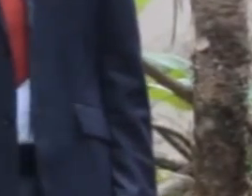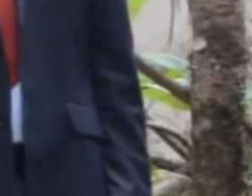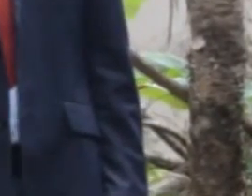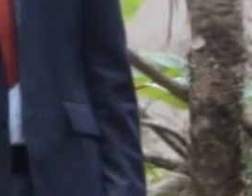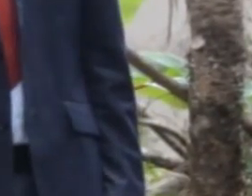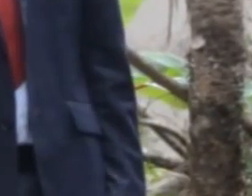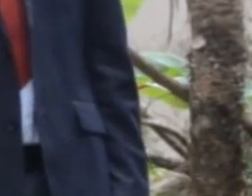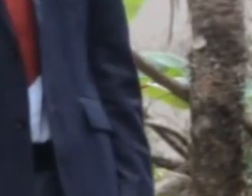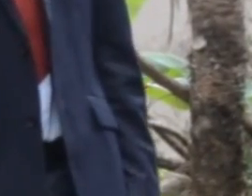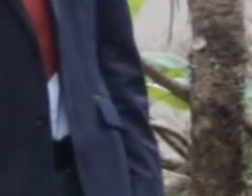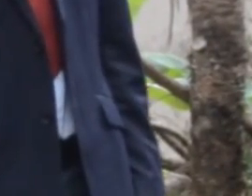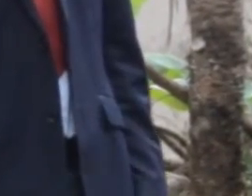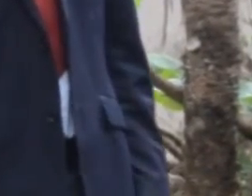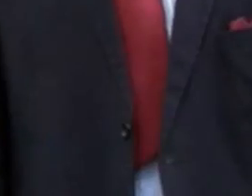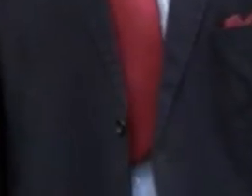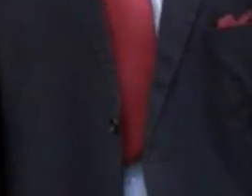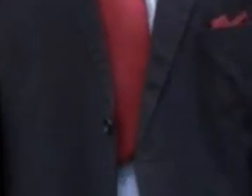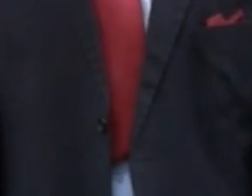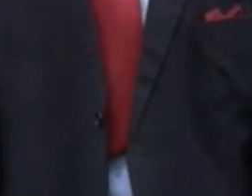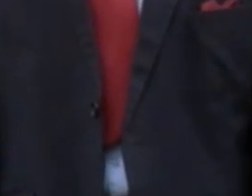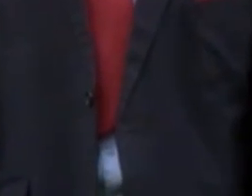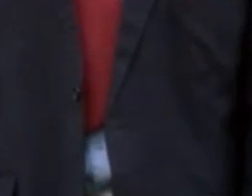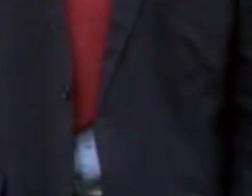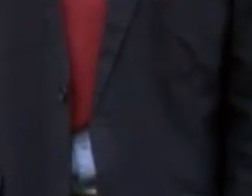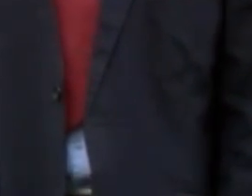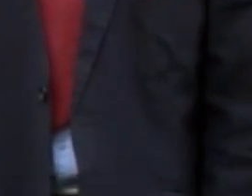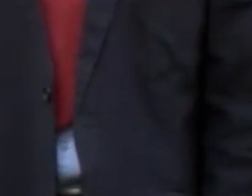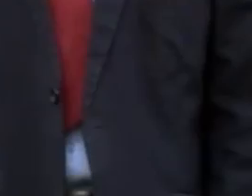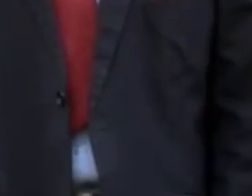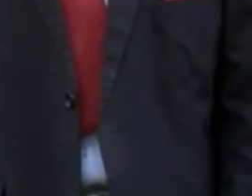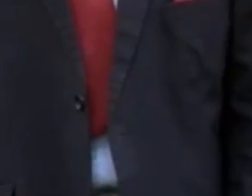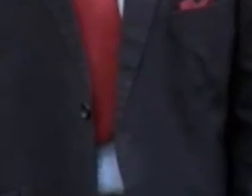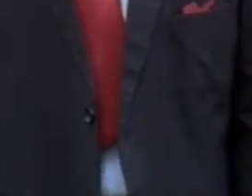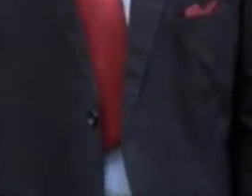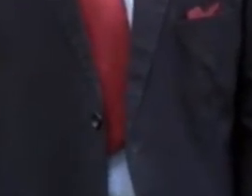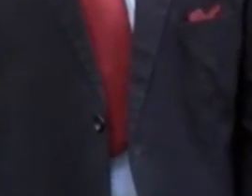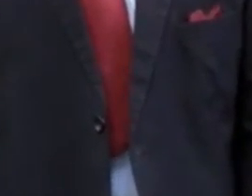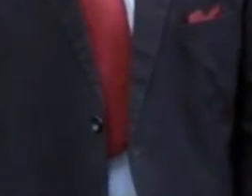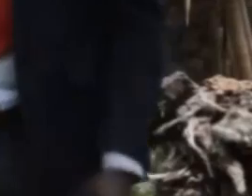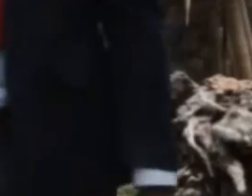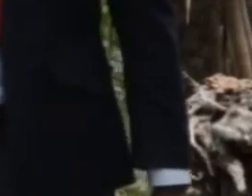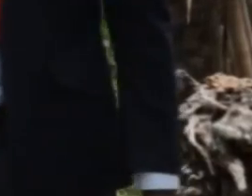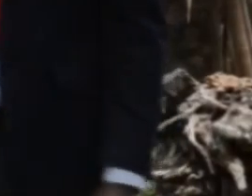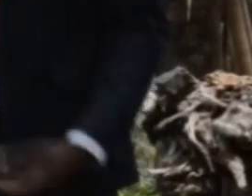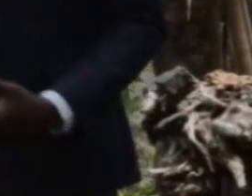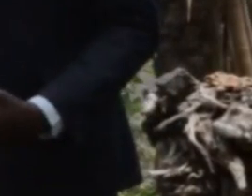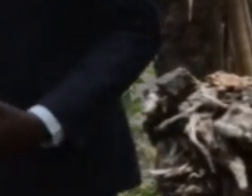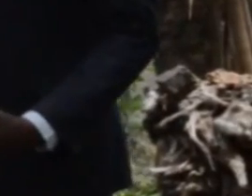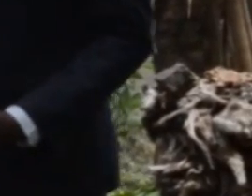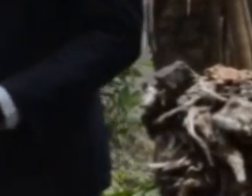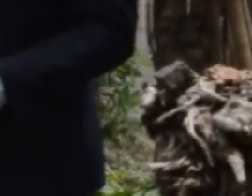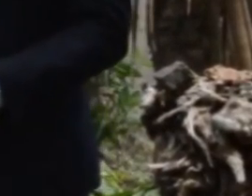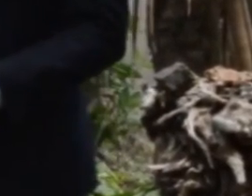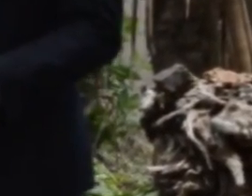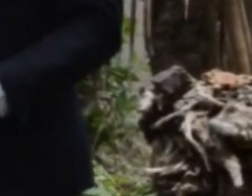forevermore. Oh, oh, oh. We are the children of the heavenly King. We are the